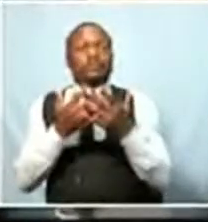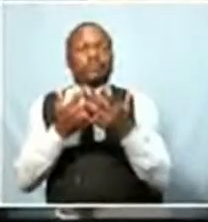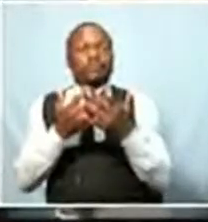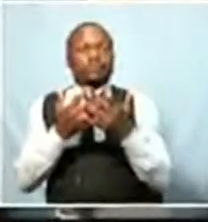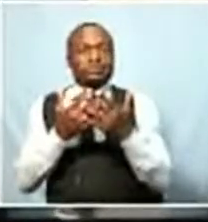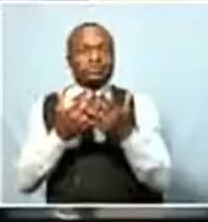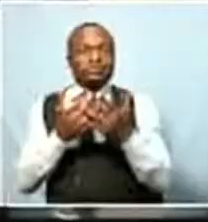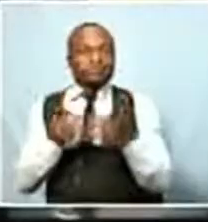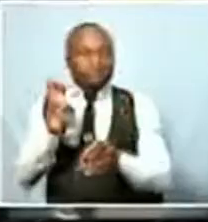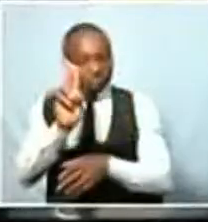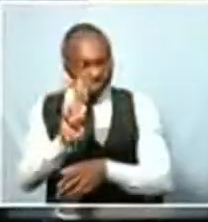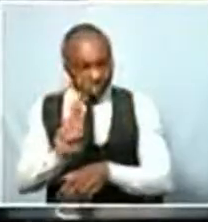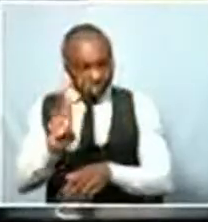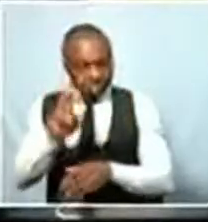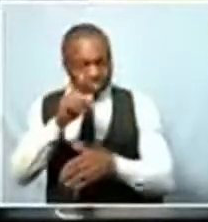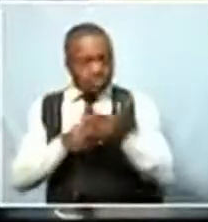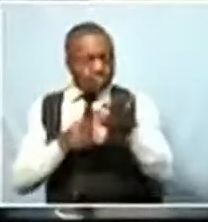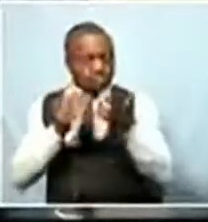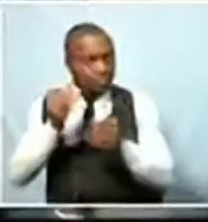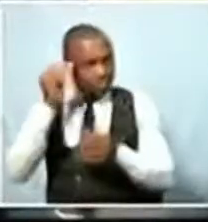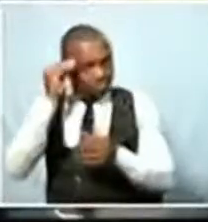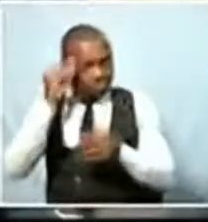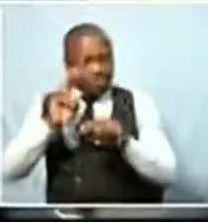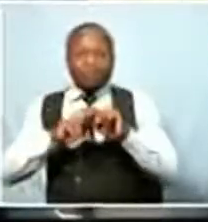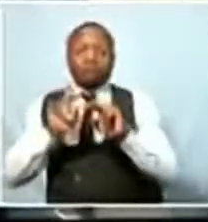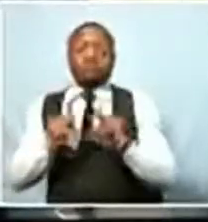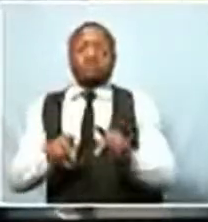operationalization. So that's what I wanted to find out, Chair.